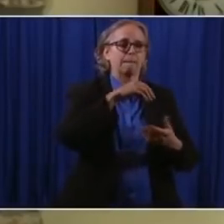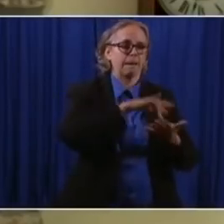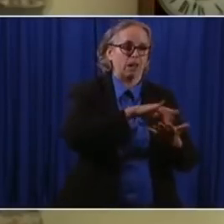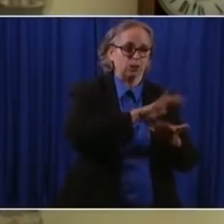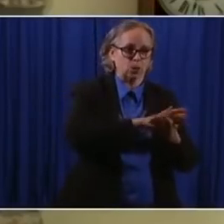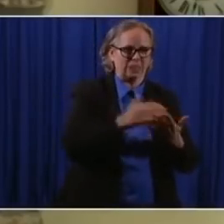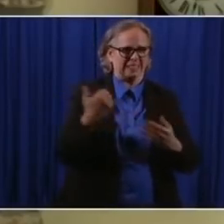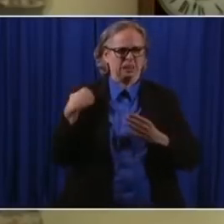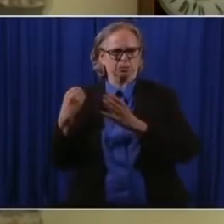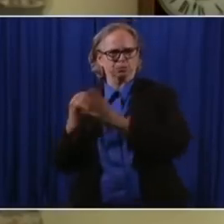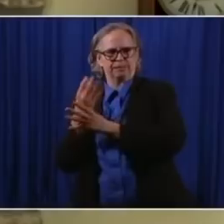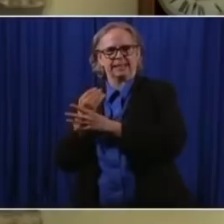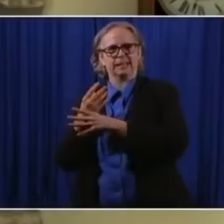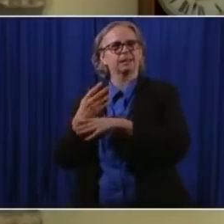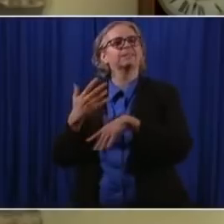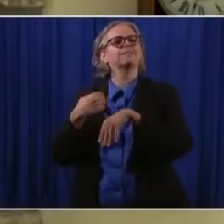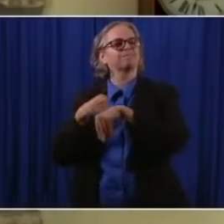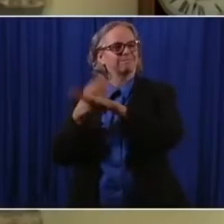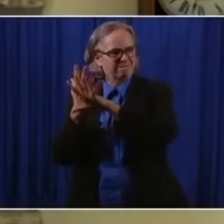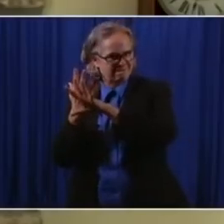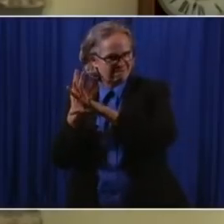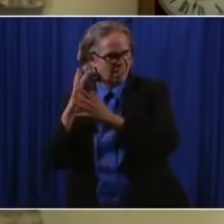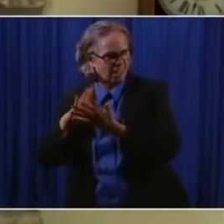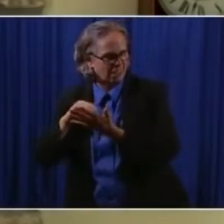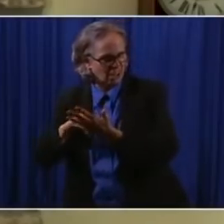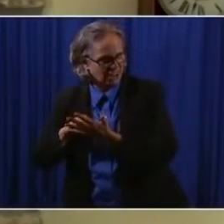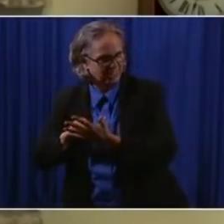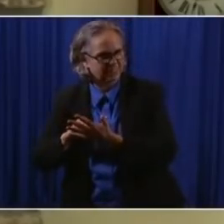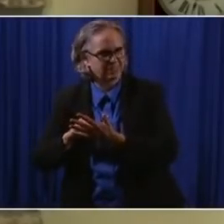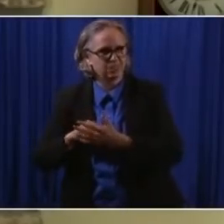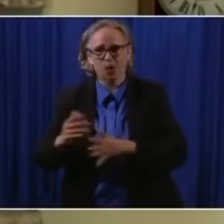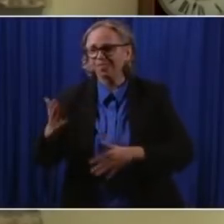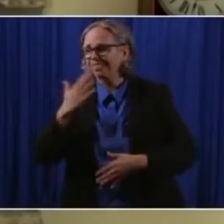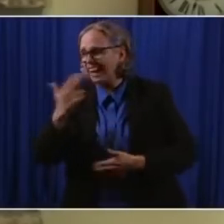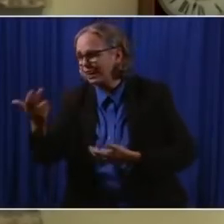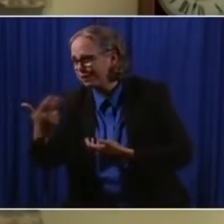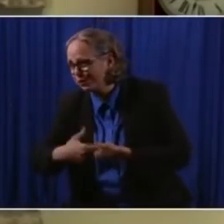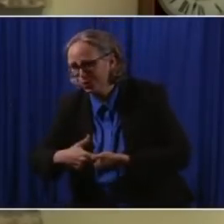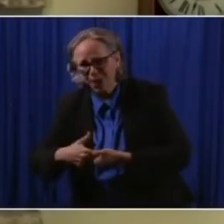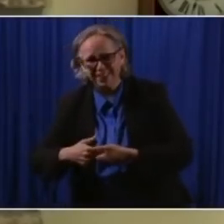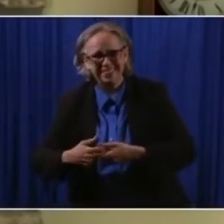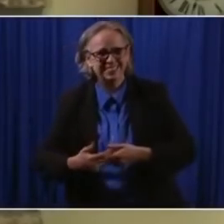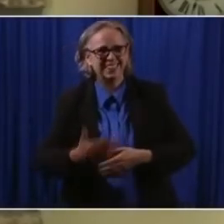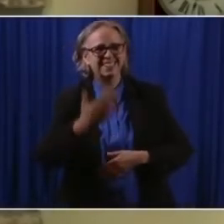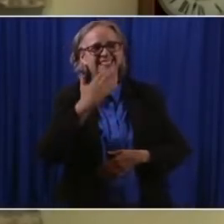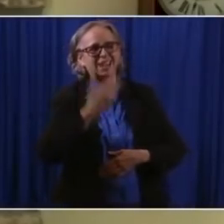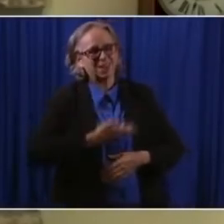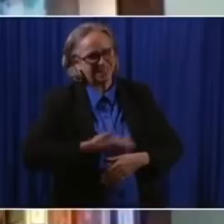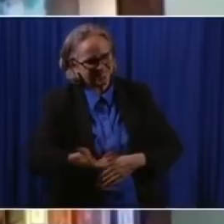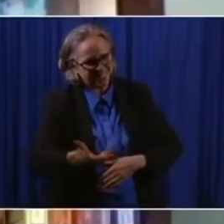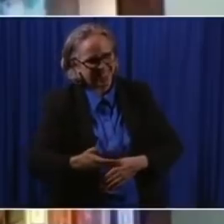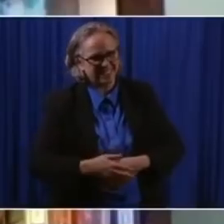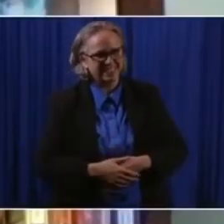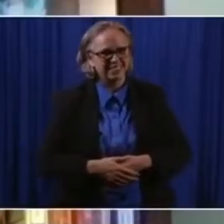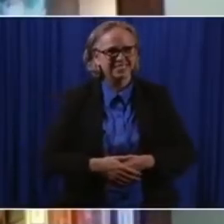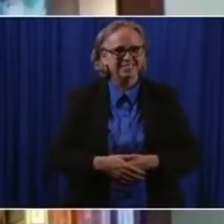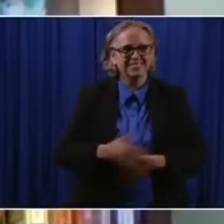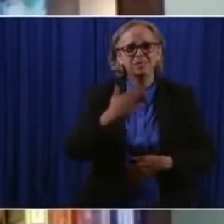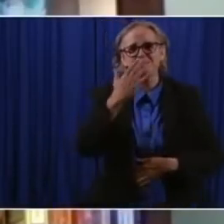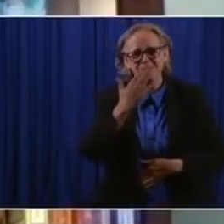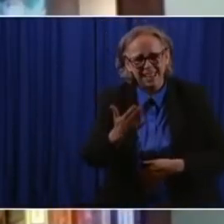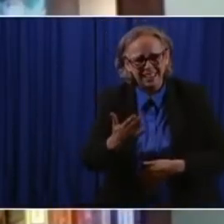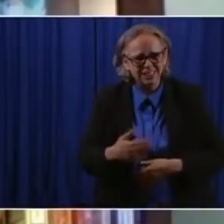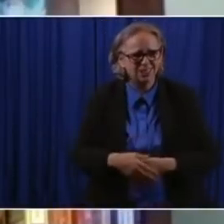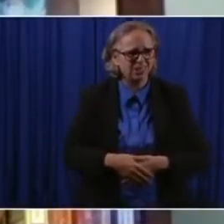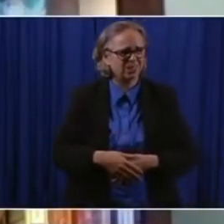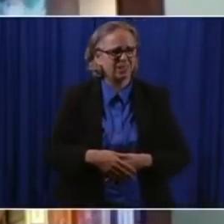much for joining us. Thank you very much for having me. And thank you for really keeping